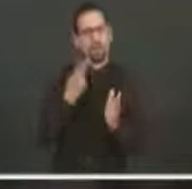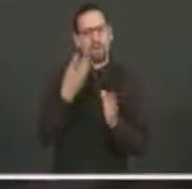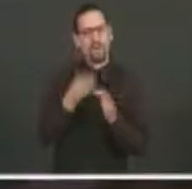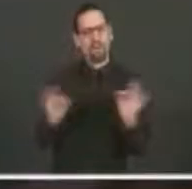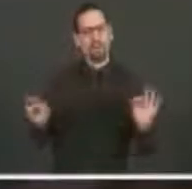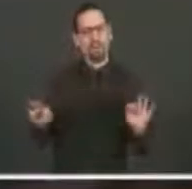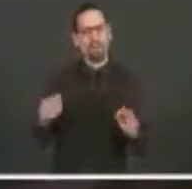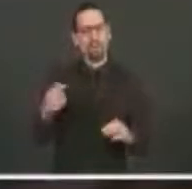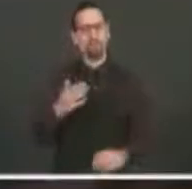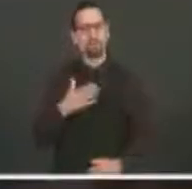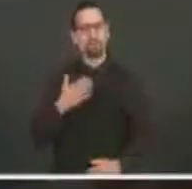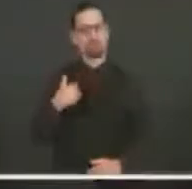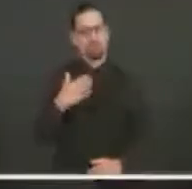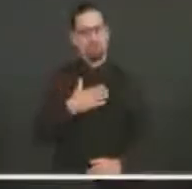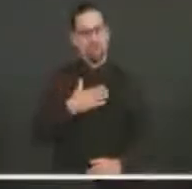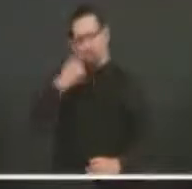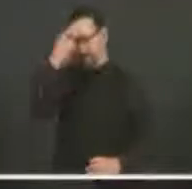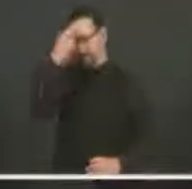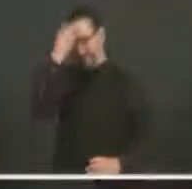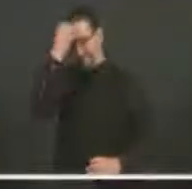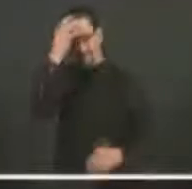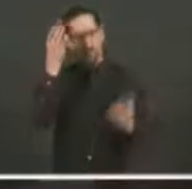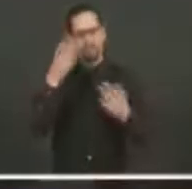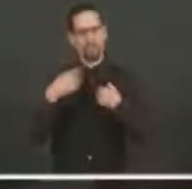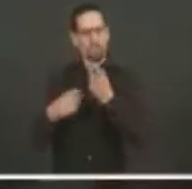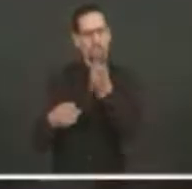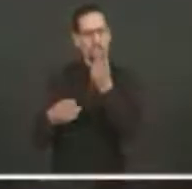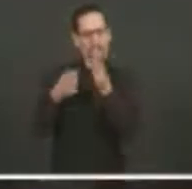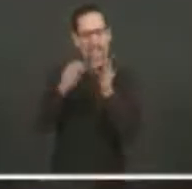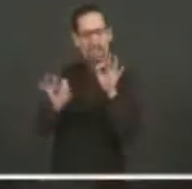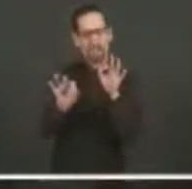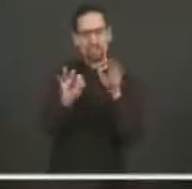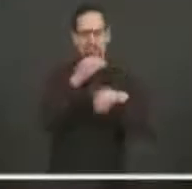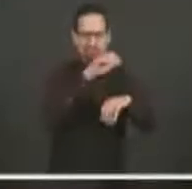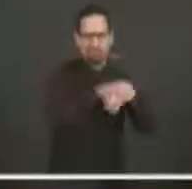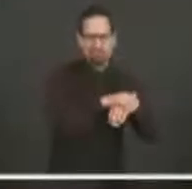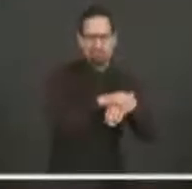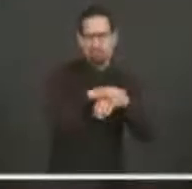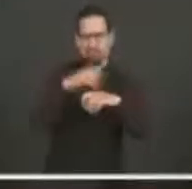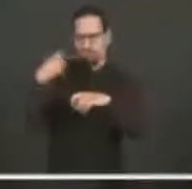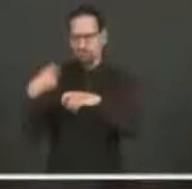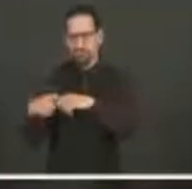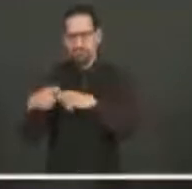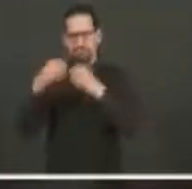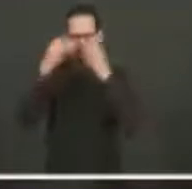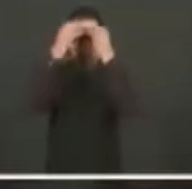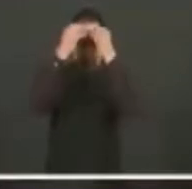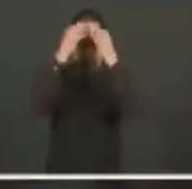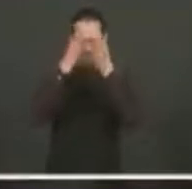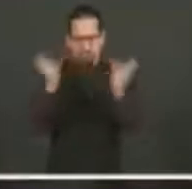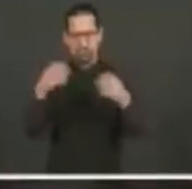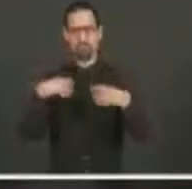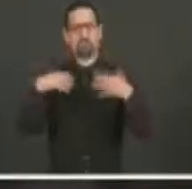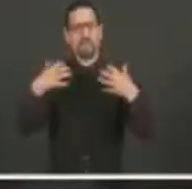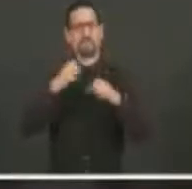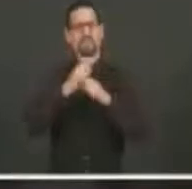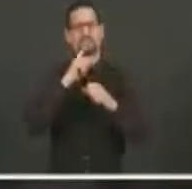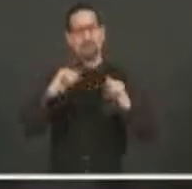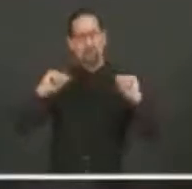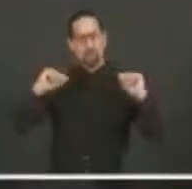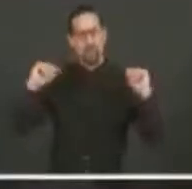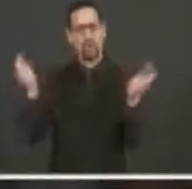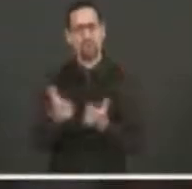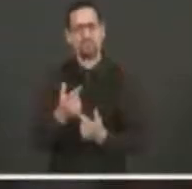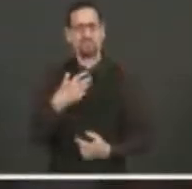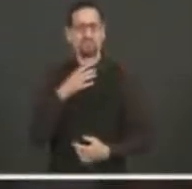my goal as a constant educator is thinking about how we get all kids in Rhode Island to speak both languages. So those of you that don't speak